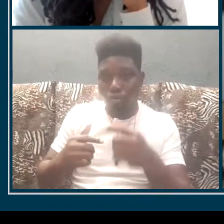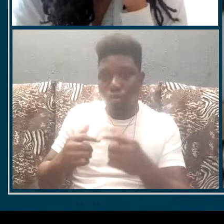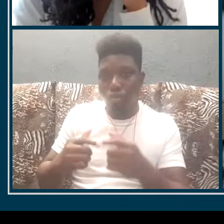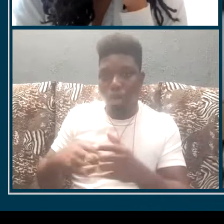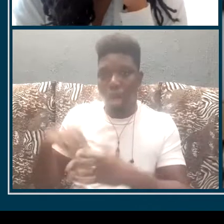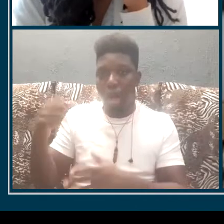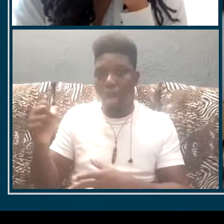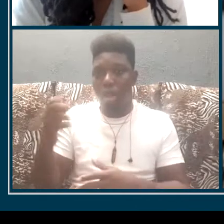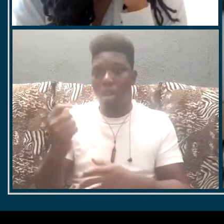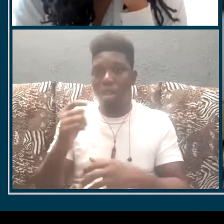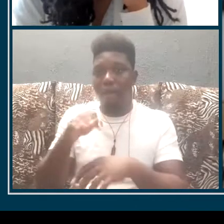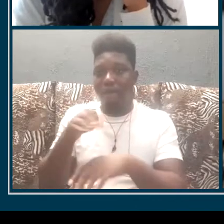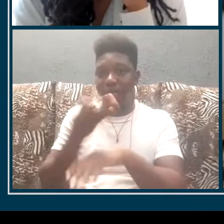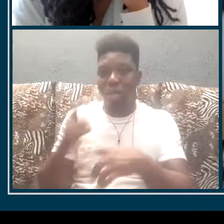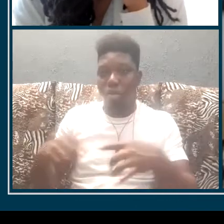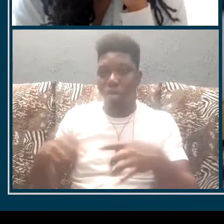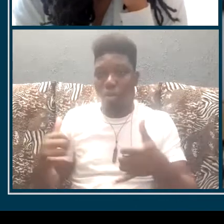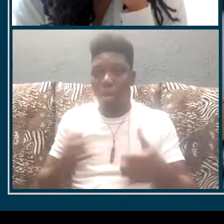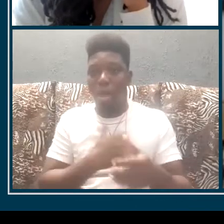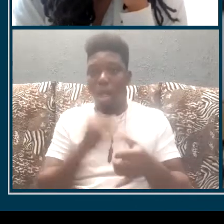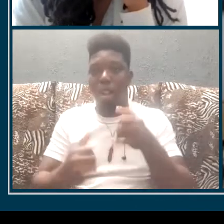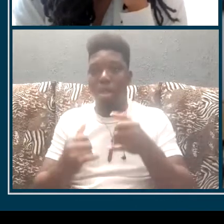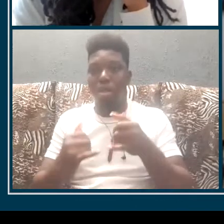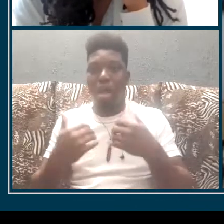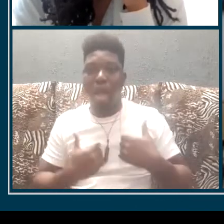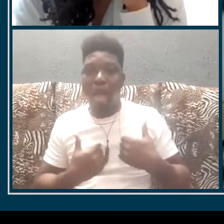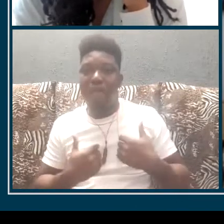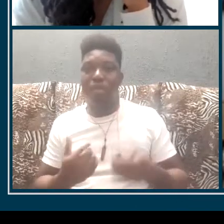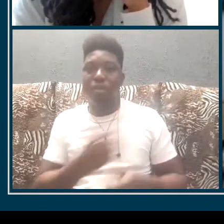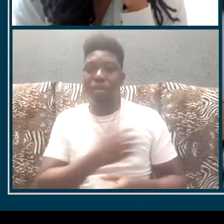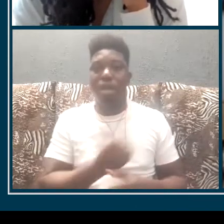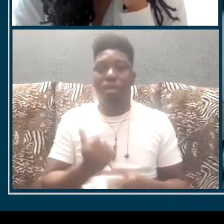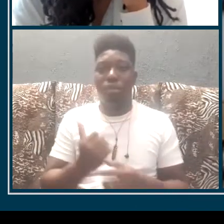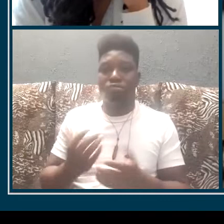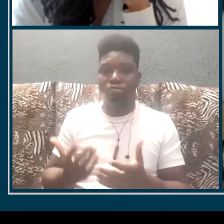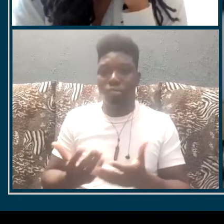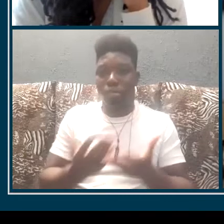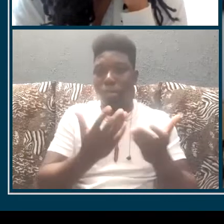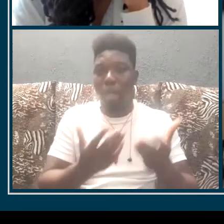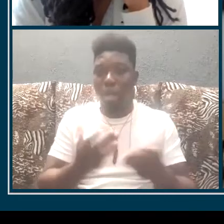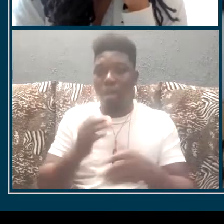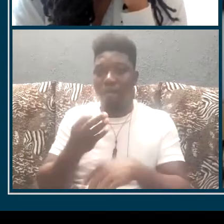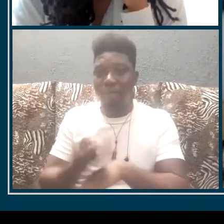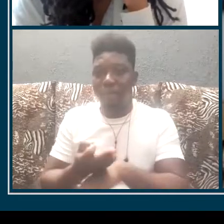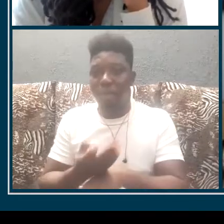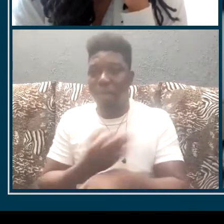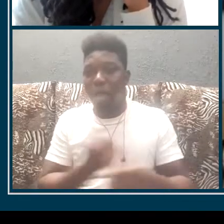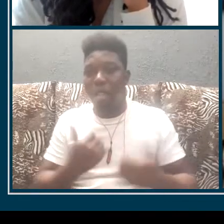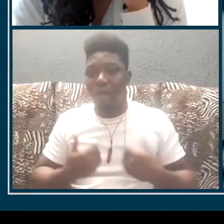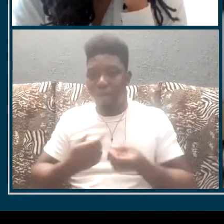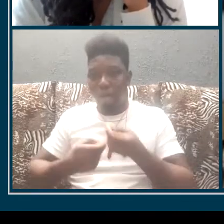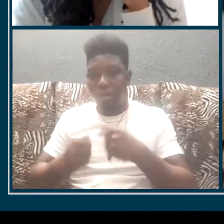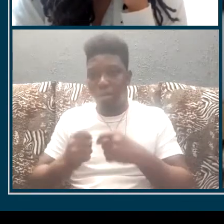injury and get carried off the field and have to readjust their entire life from being somebody who performed at an